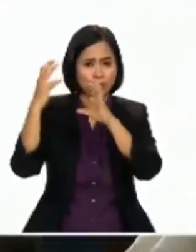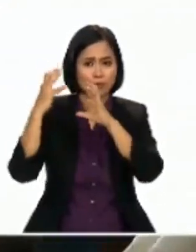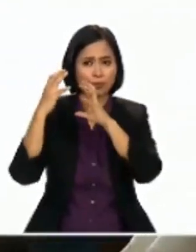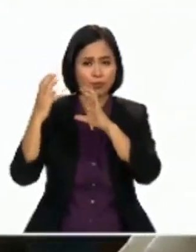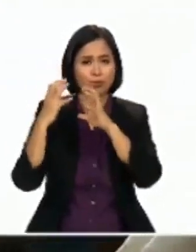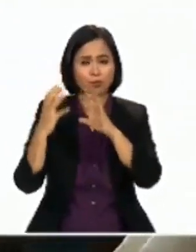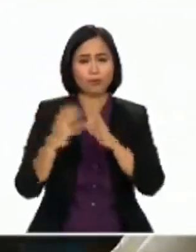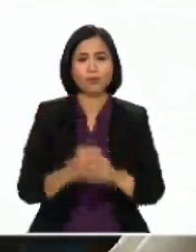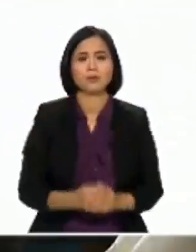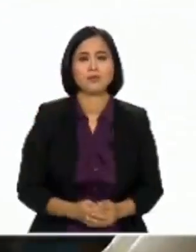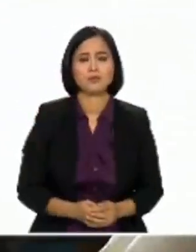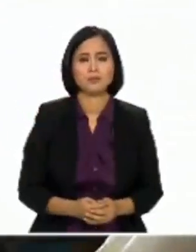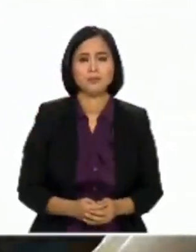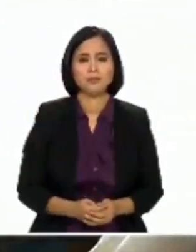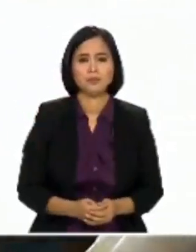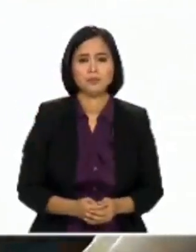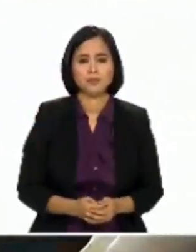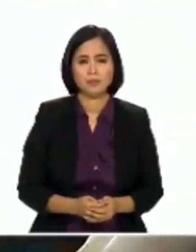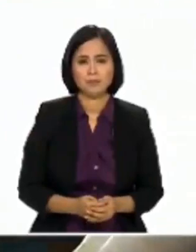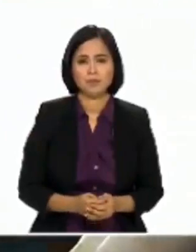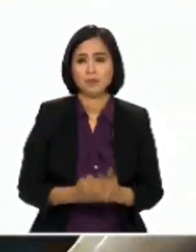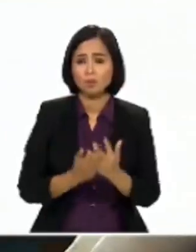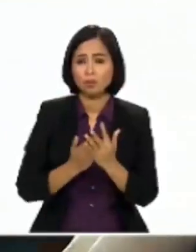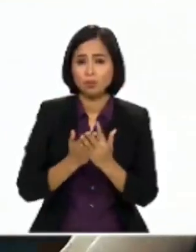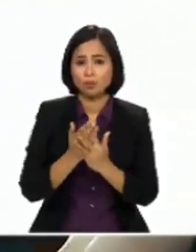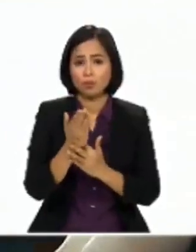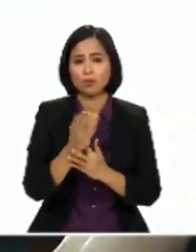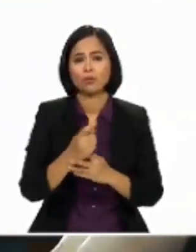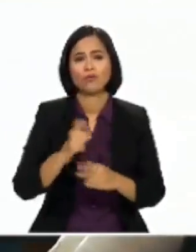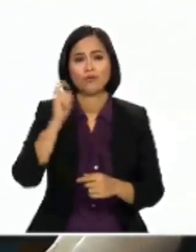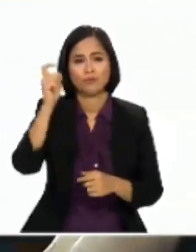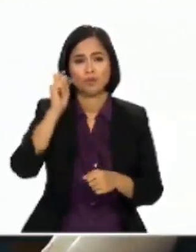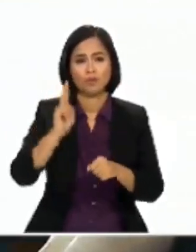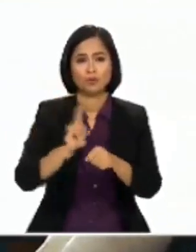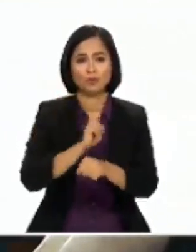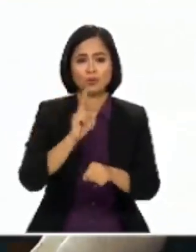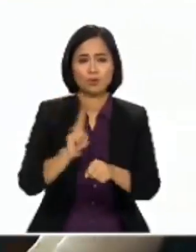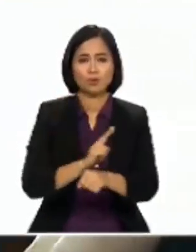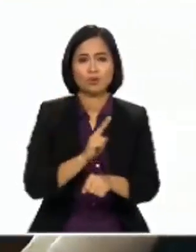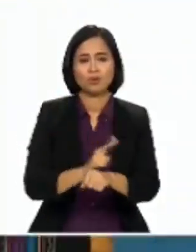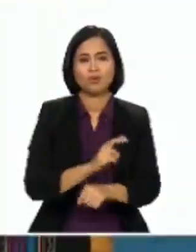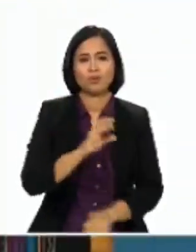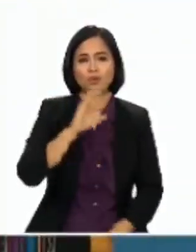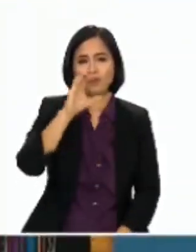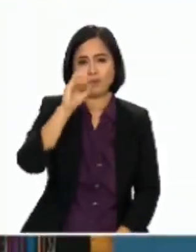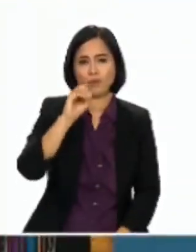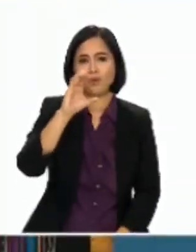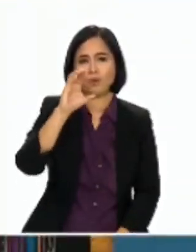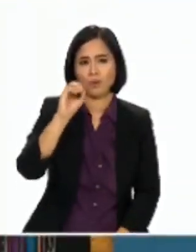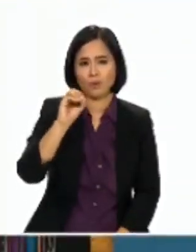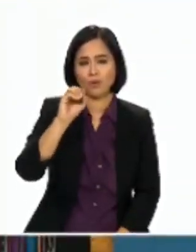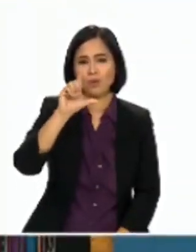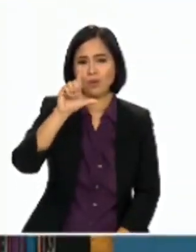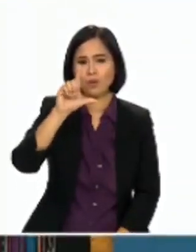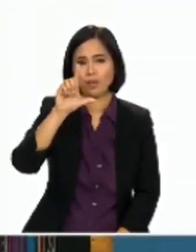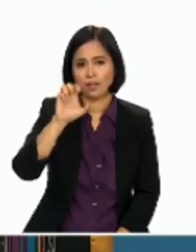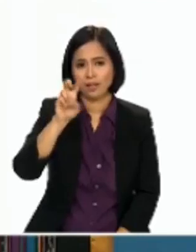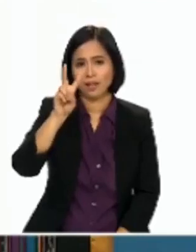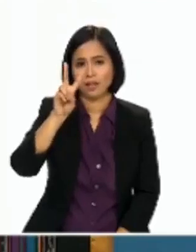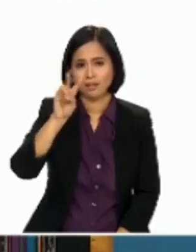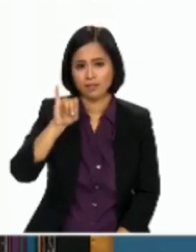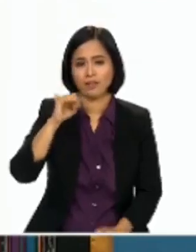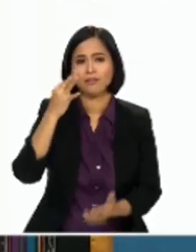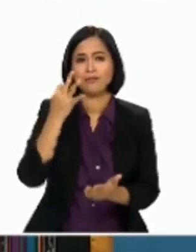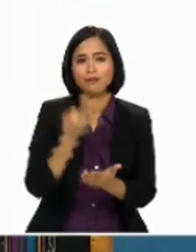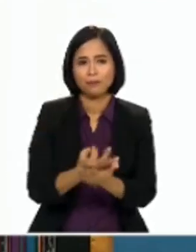urgent, through the urgent utilization of the coconut levy fund.